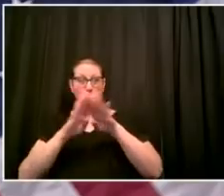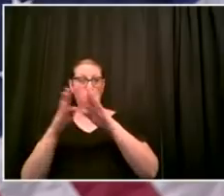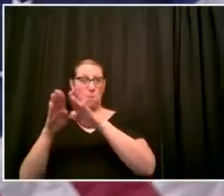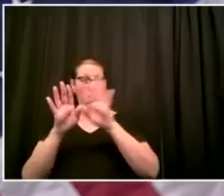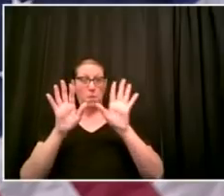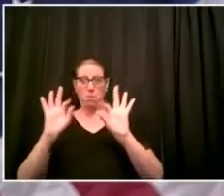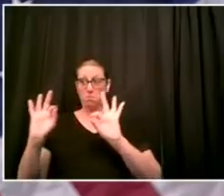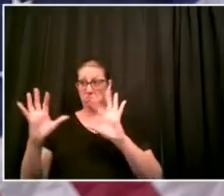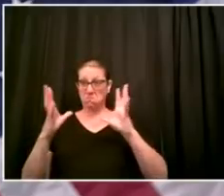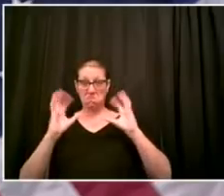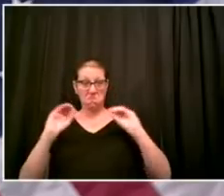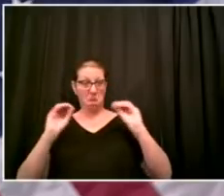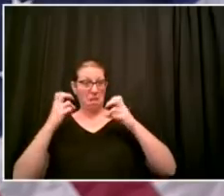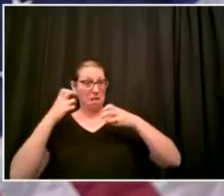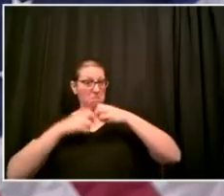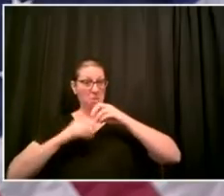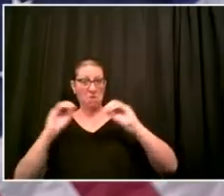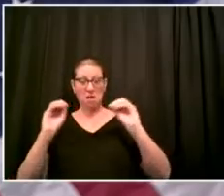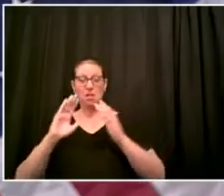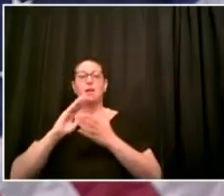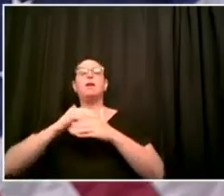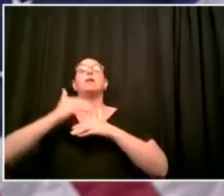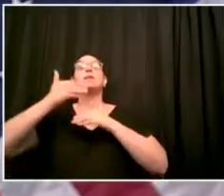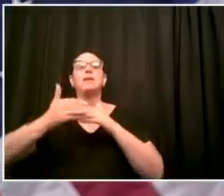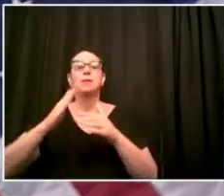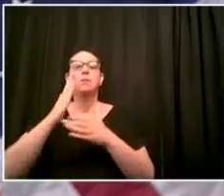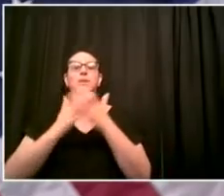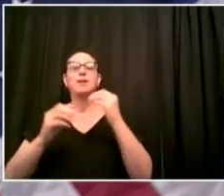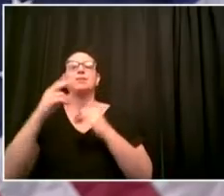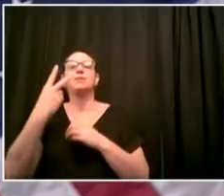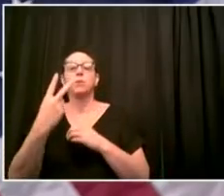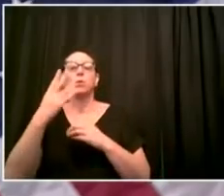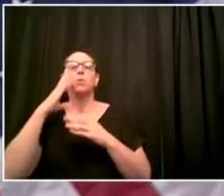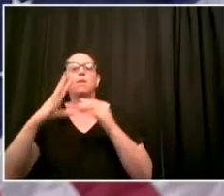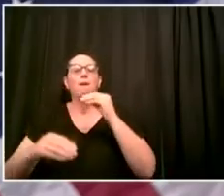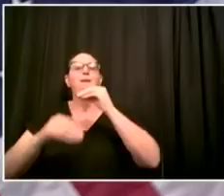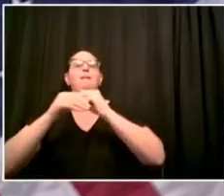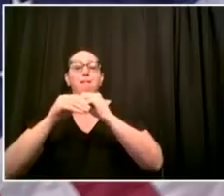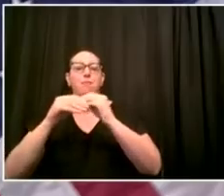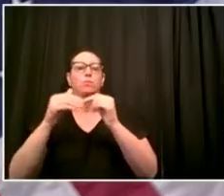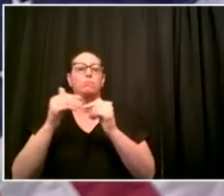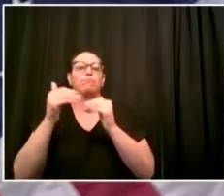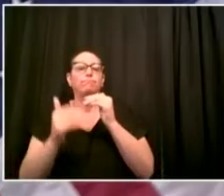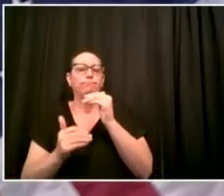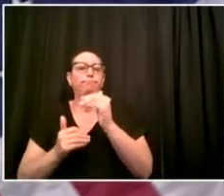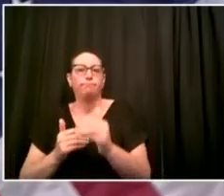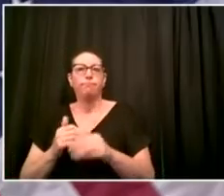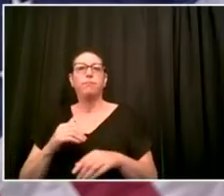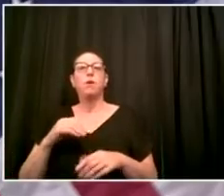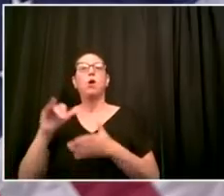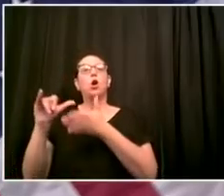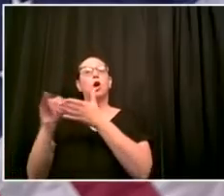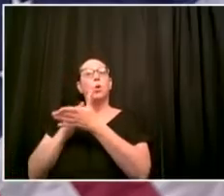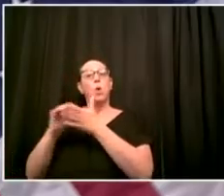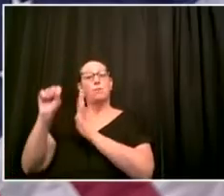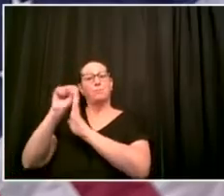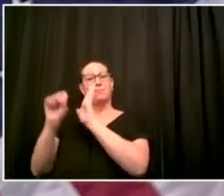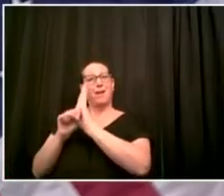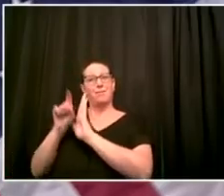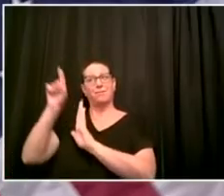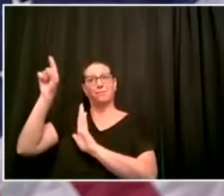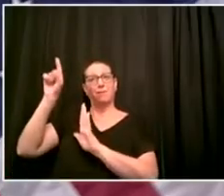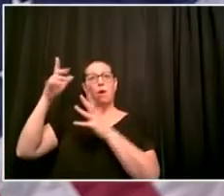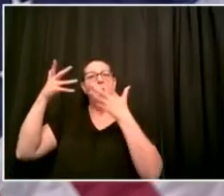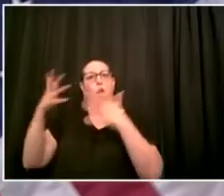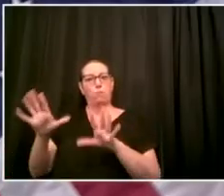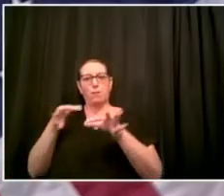The state has put out its guidance, which is very helpful guidance about what's needed in each place of business, but we have to do the